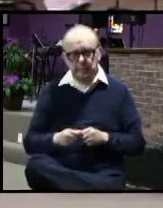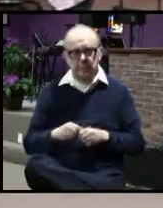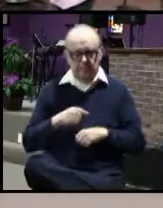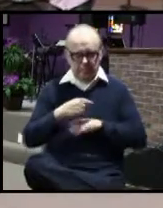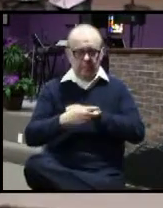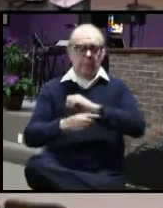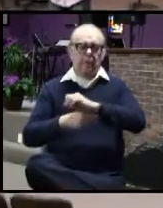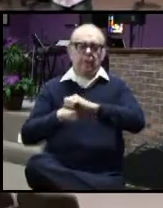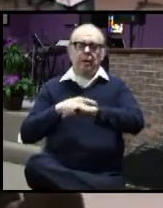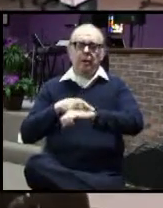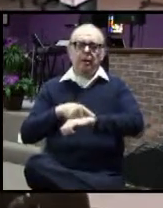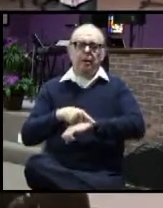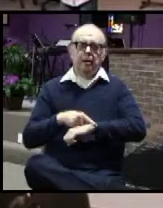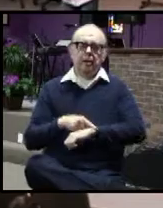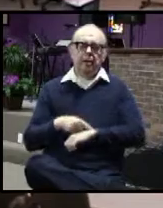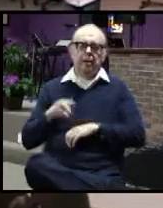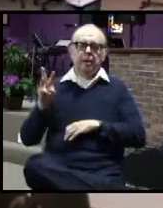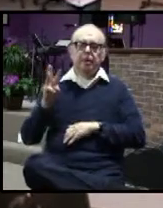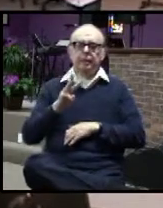wear, WWJD?